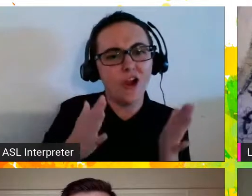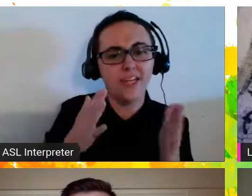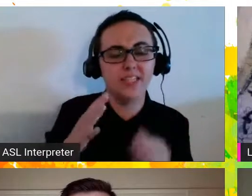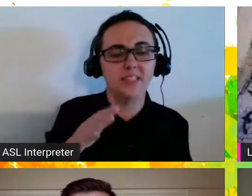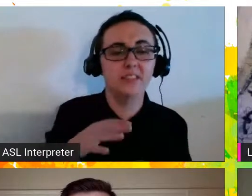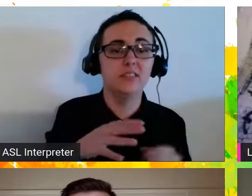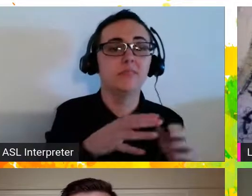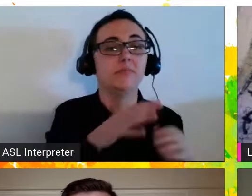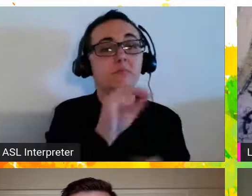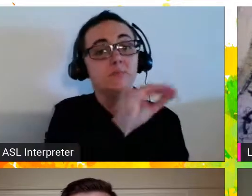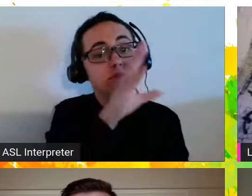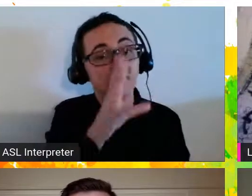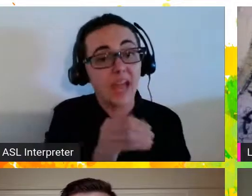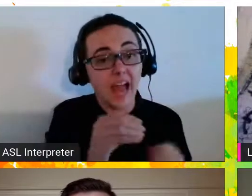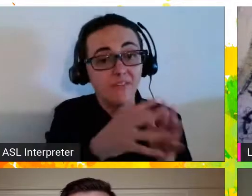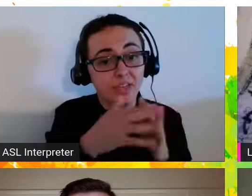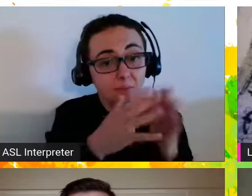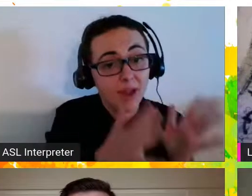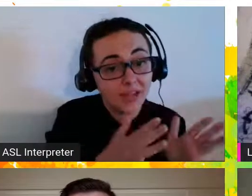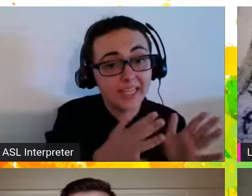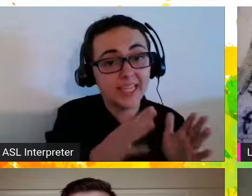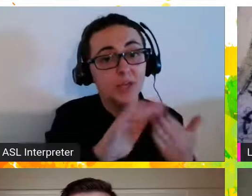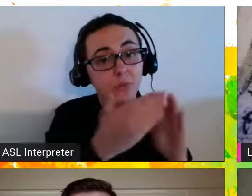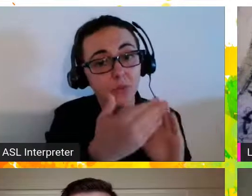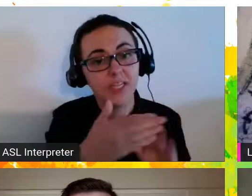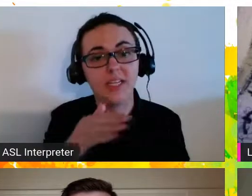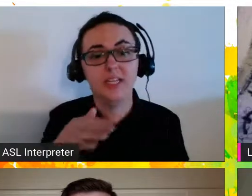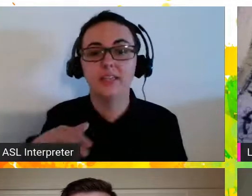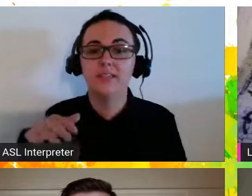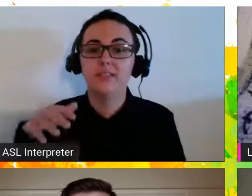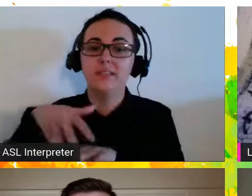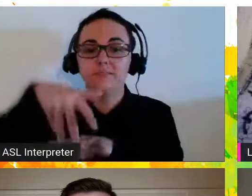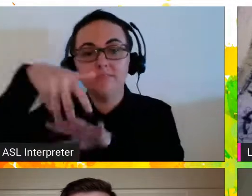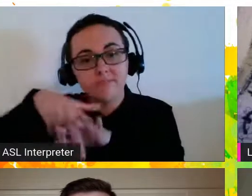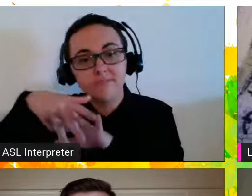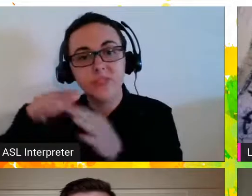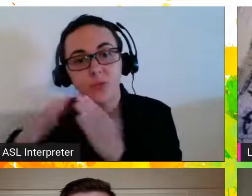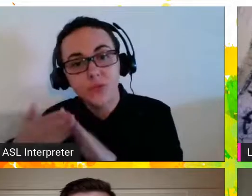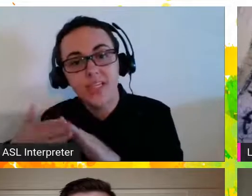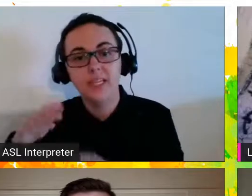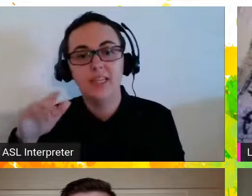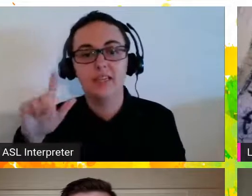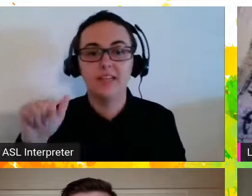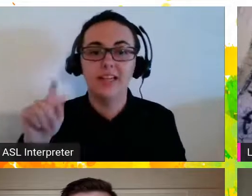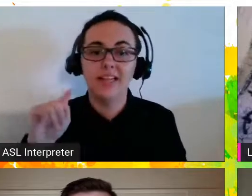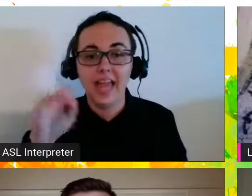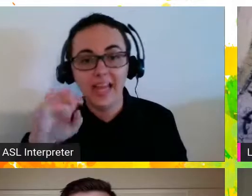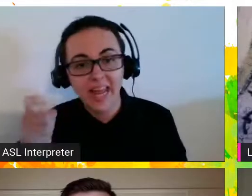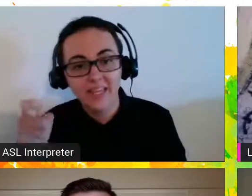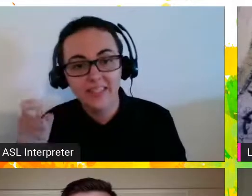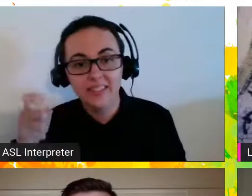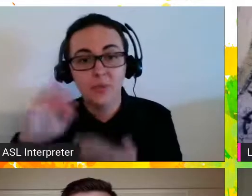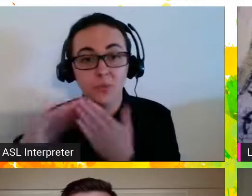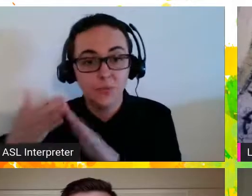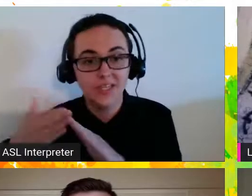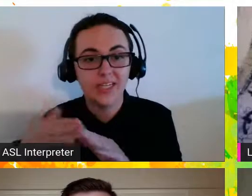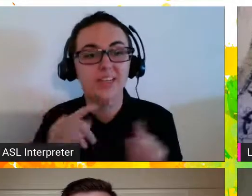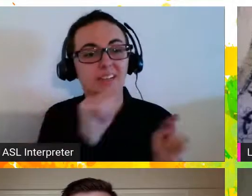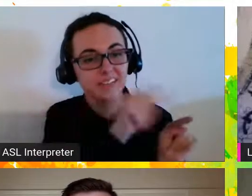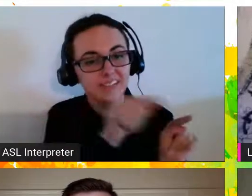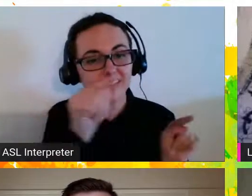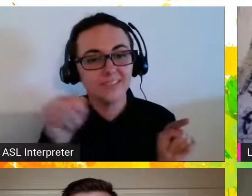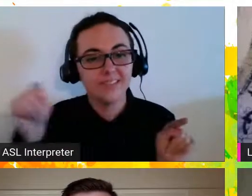African-American communities, Native American communities, and the Latinx communities that have made